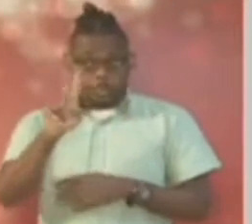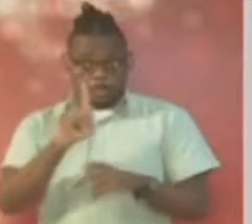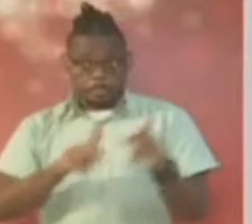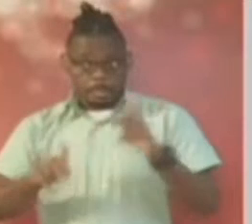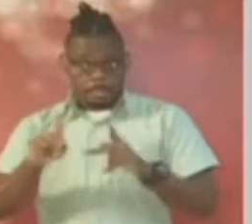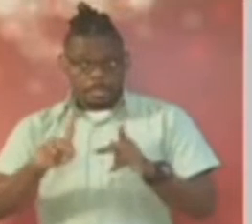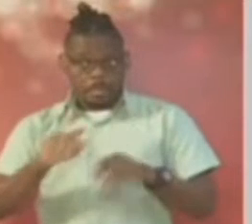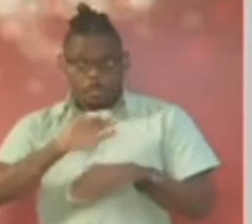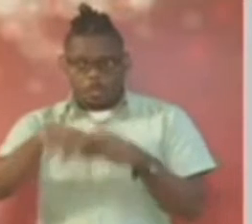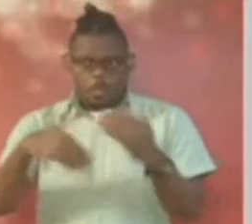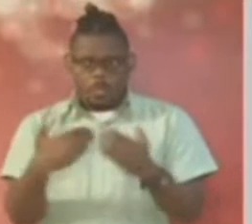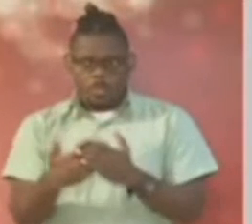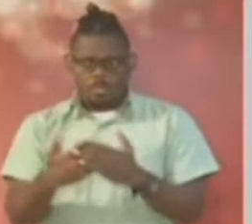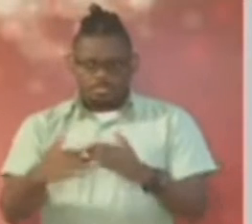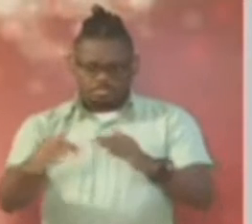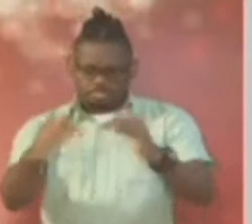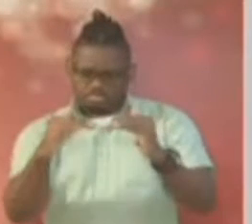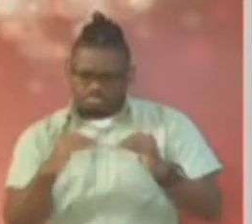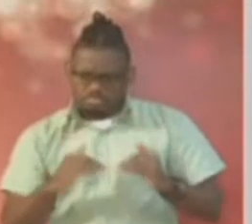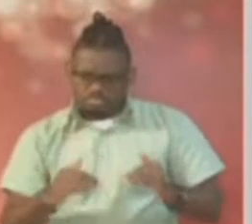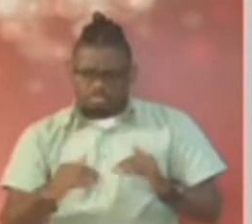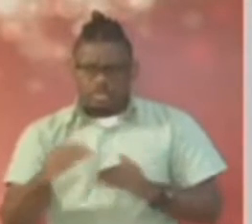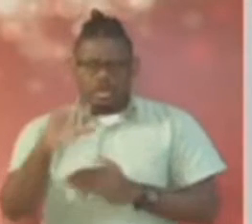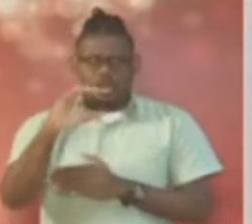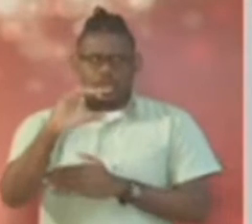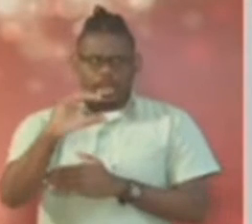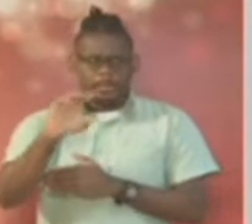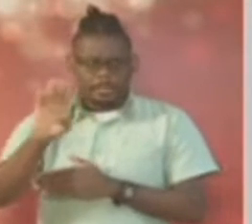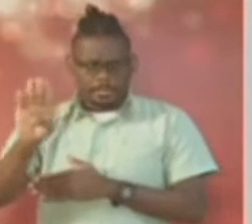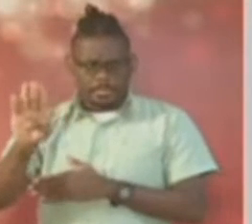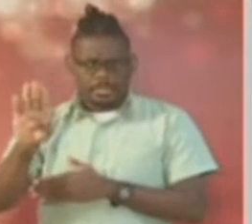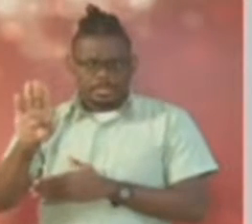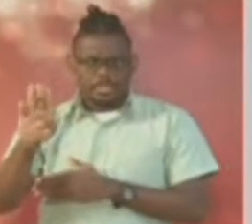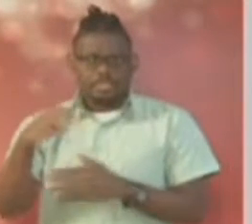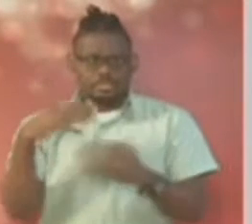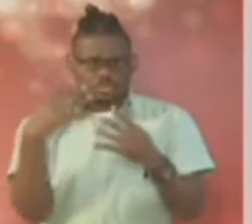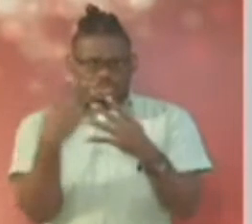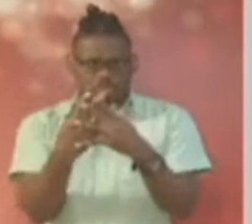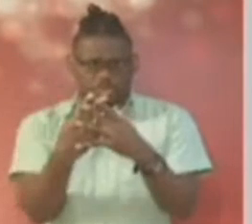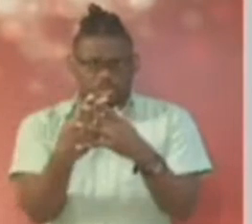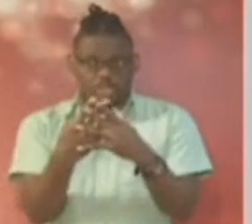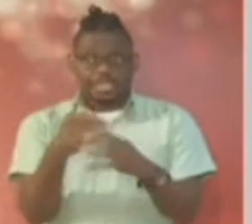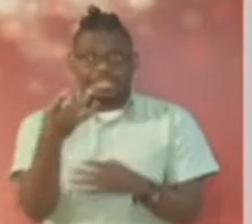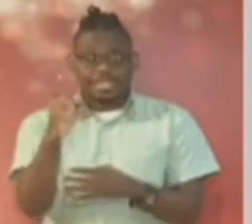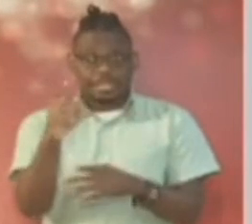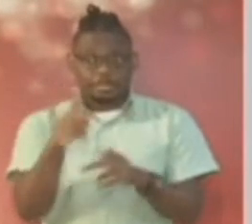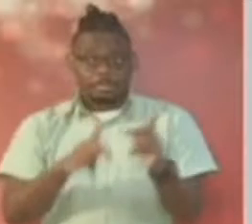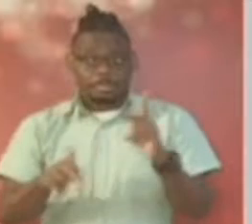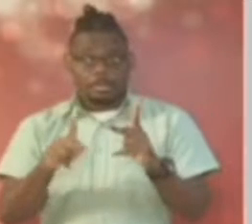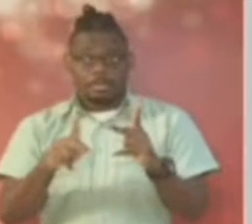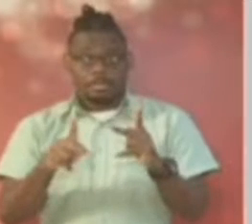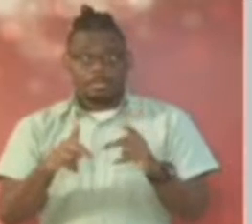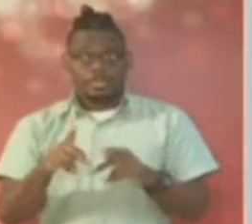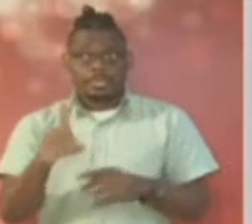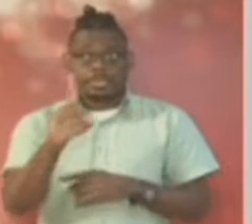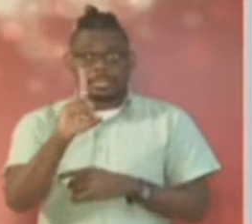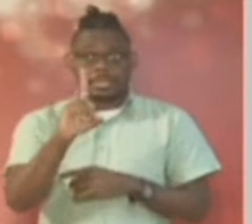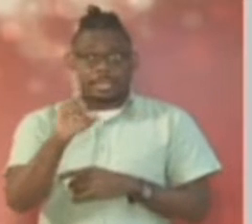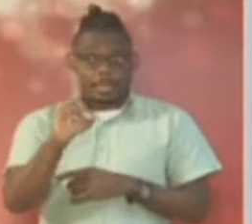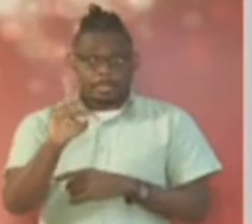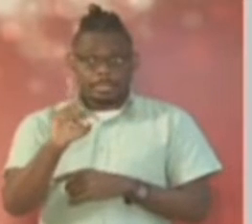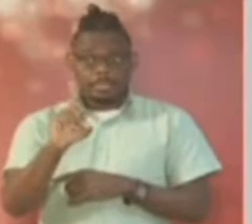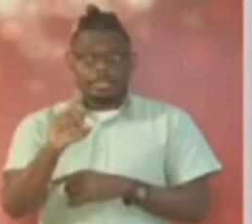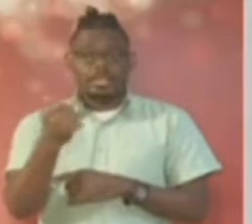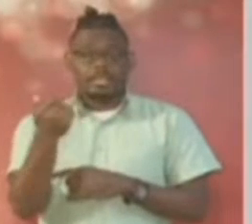total. At the Claxton Bay Correctional Facility, there are 18 persons. Uwe Debe, 13, and in Tobago, there's 1